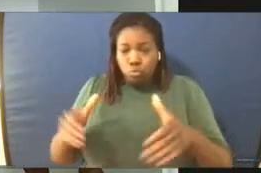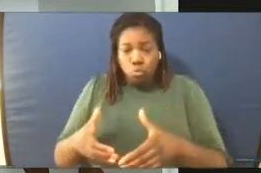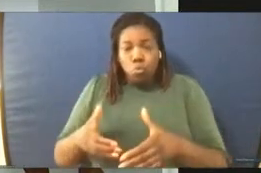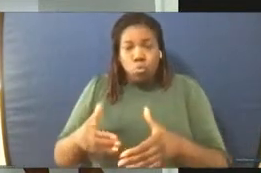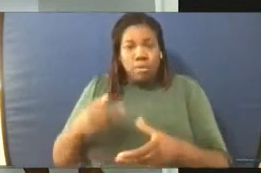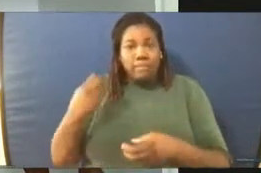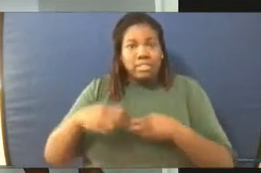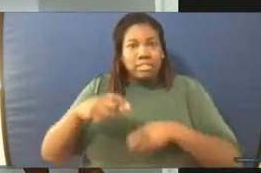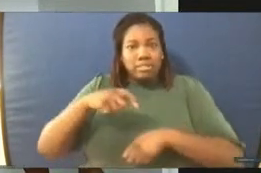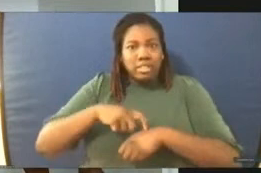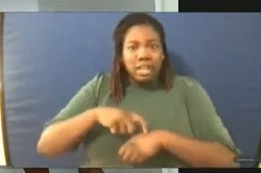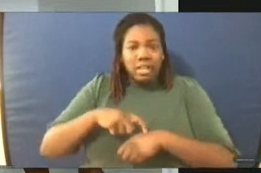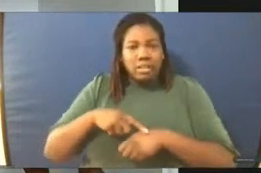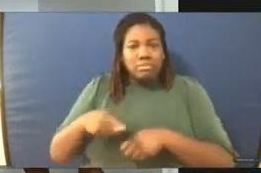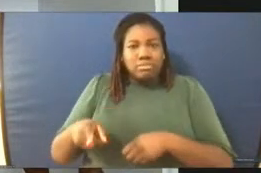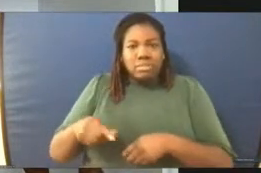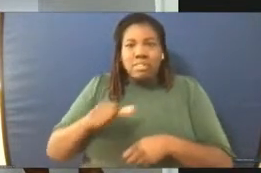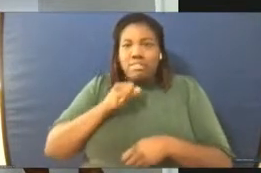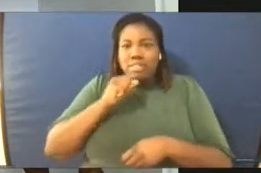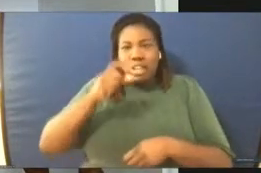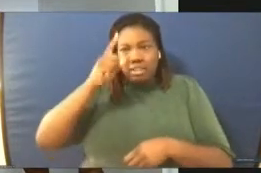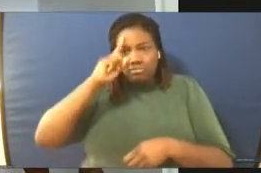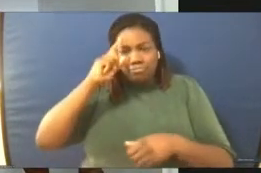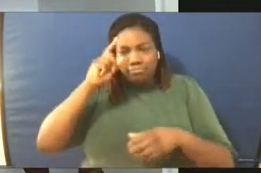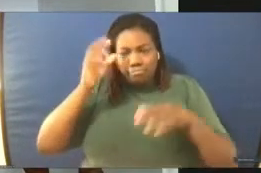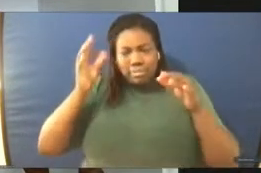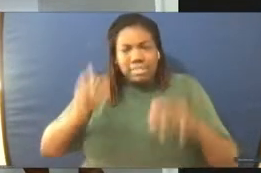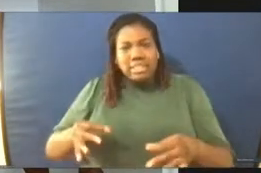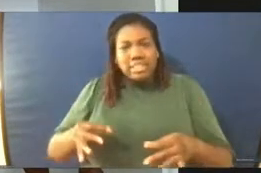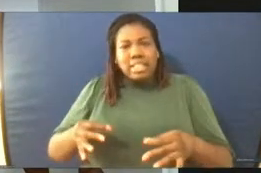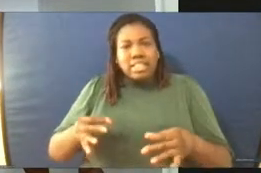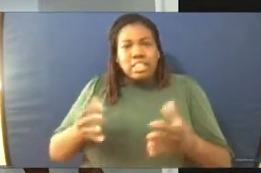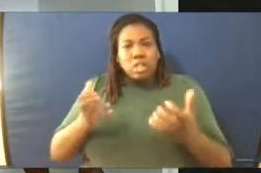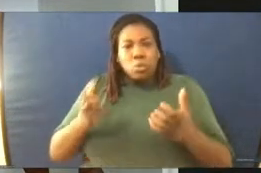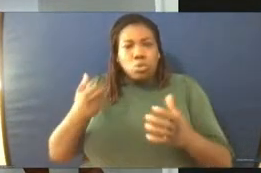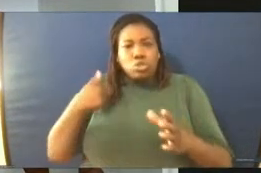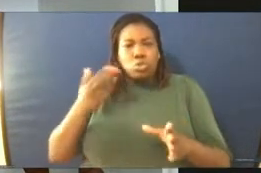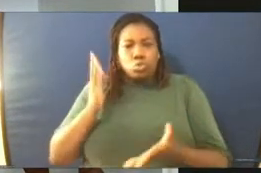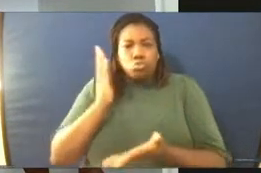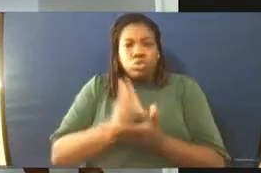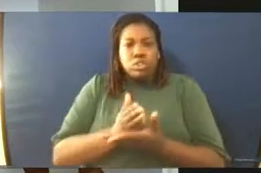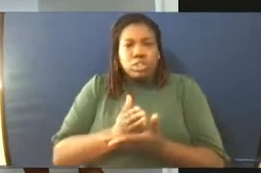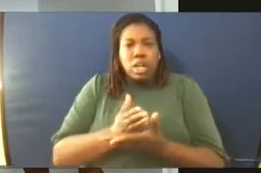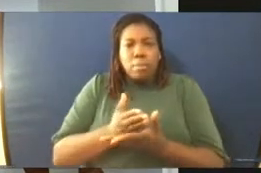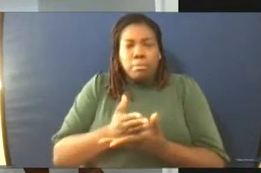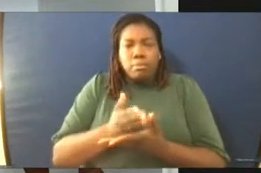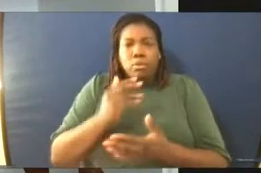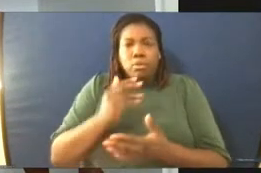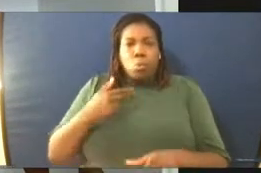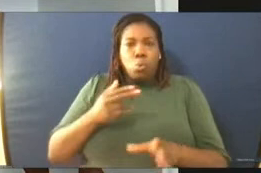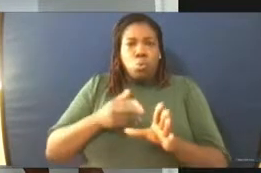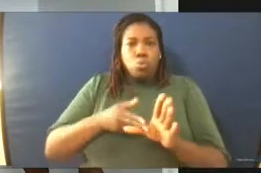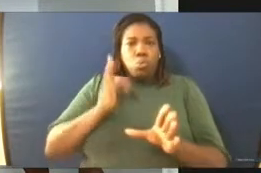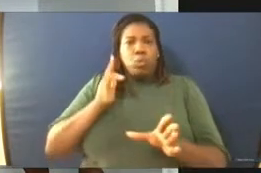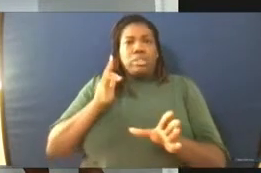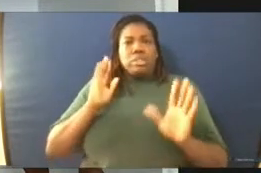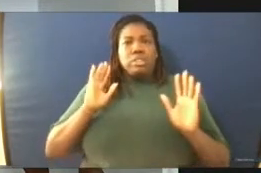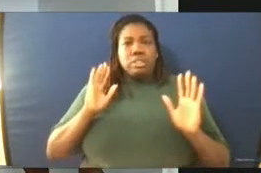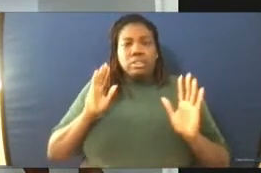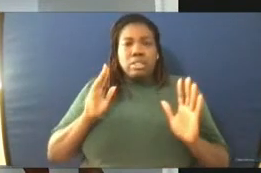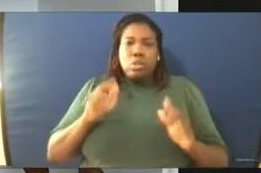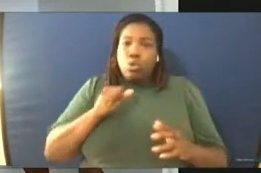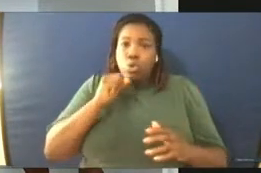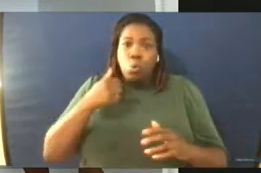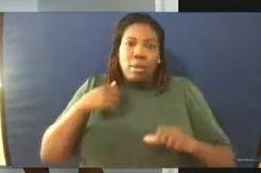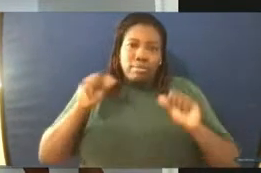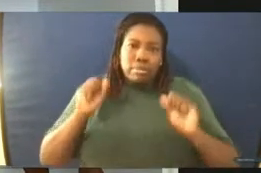difficult time. They just haven't made up their mind that they want to quit using, or they don't have the ability. In the meantime, it's